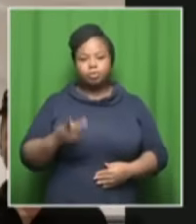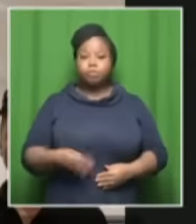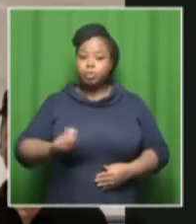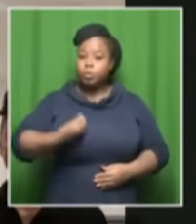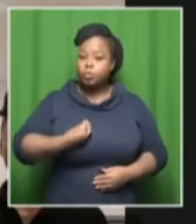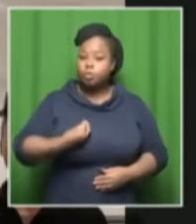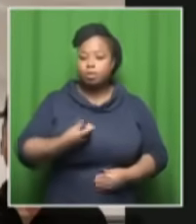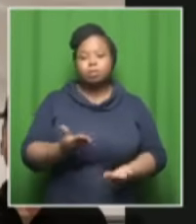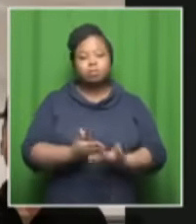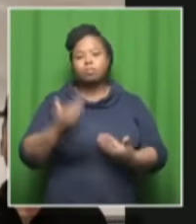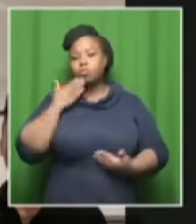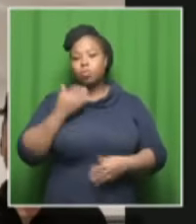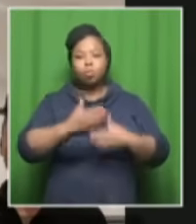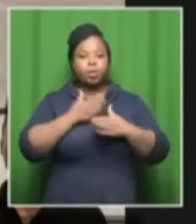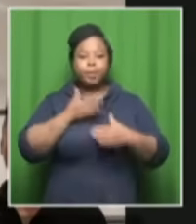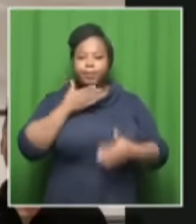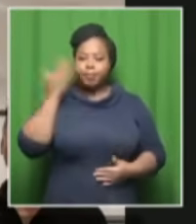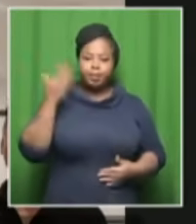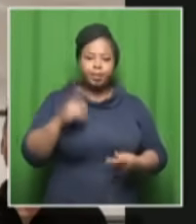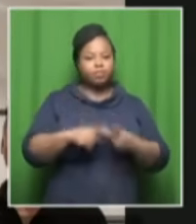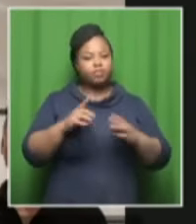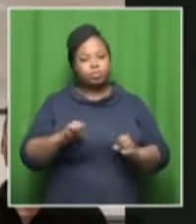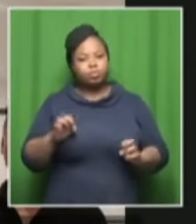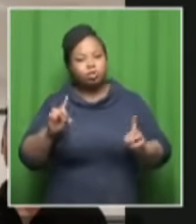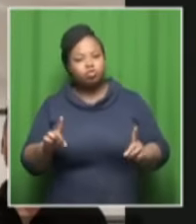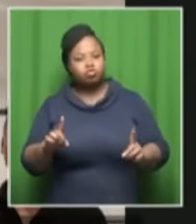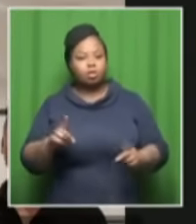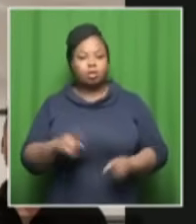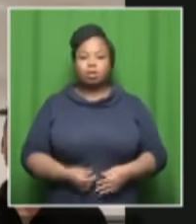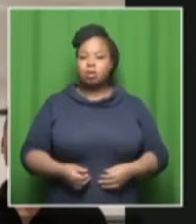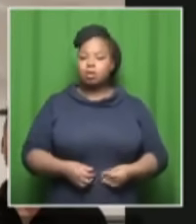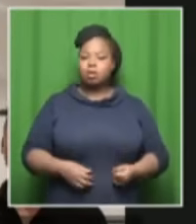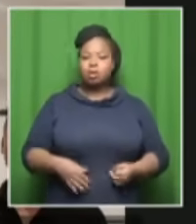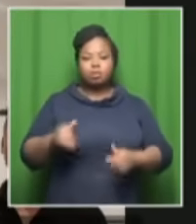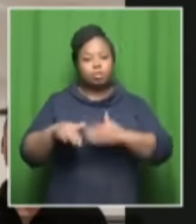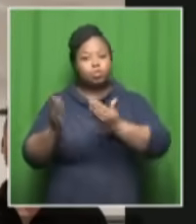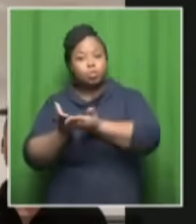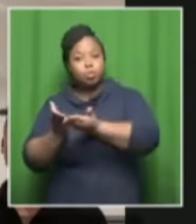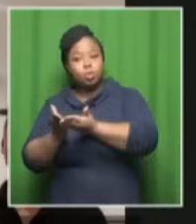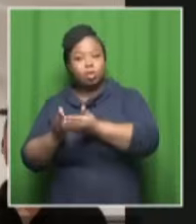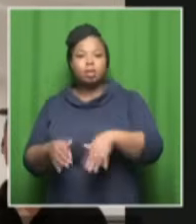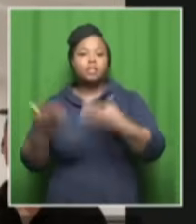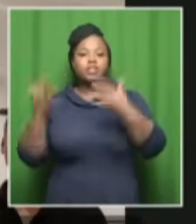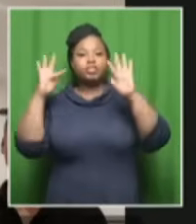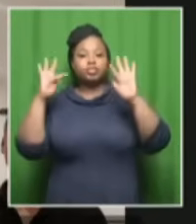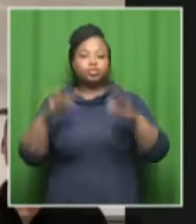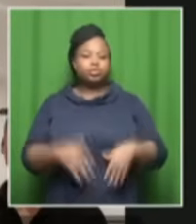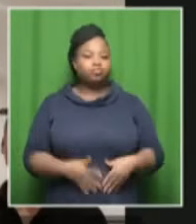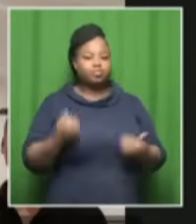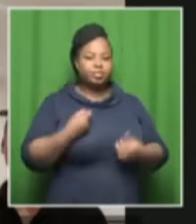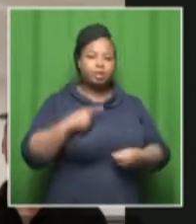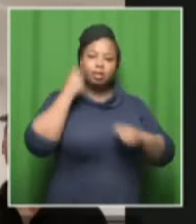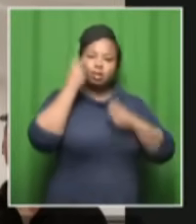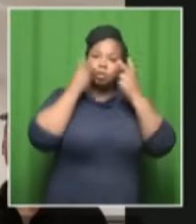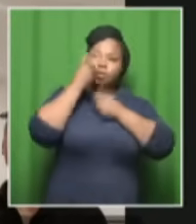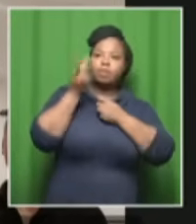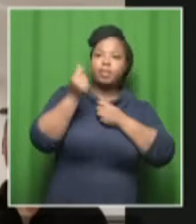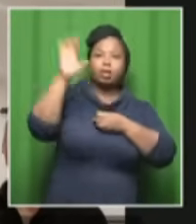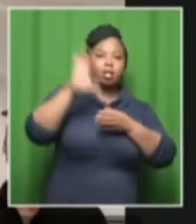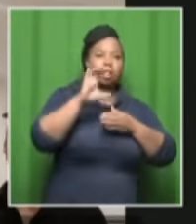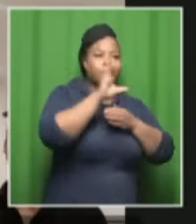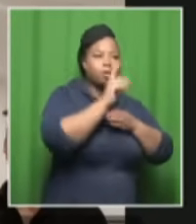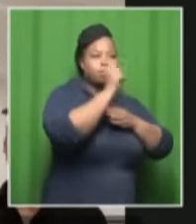youth unemployment, when it comes to education in schooling terms, but then you leave school and then you have to find funding for university.